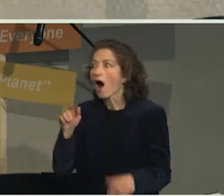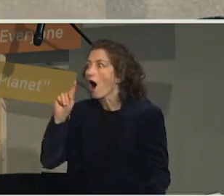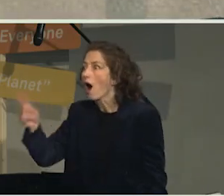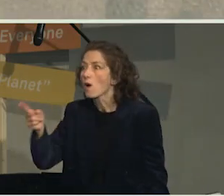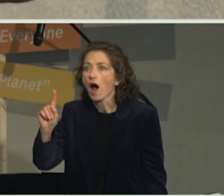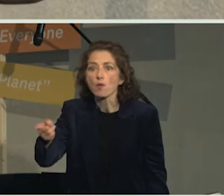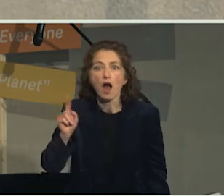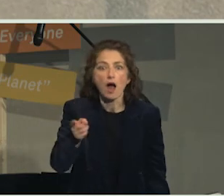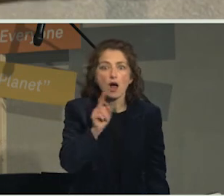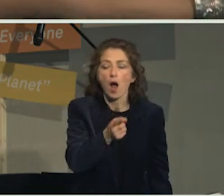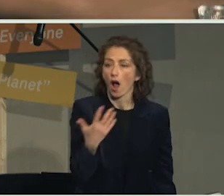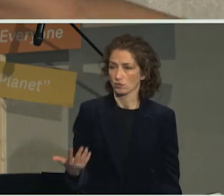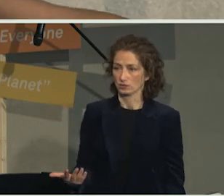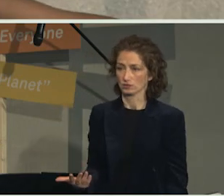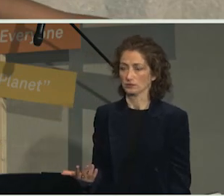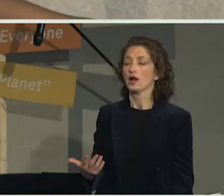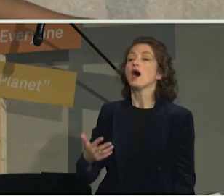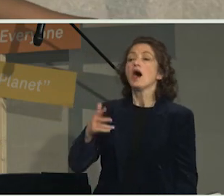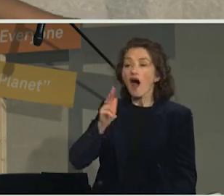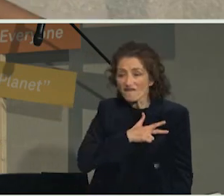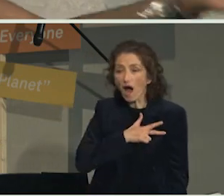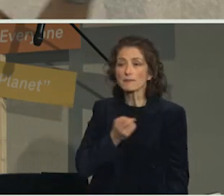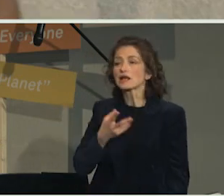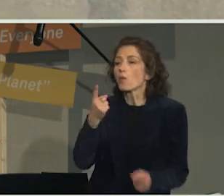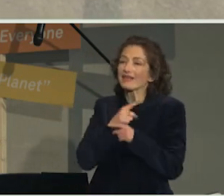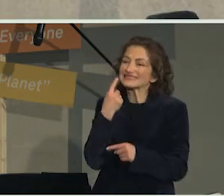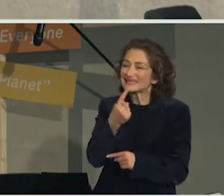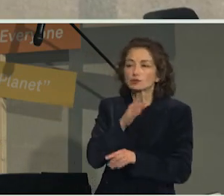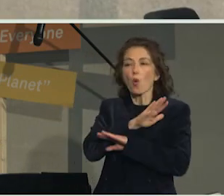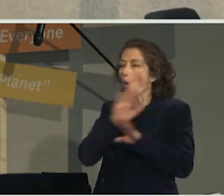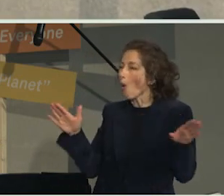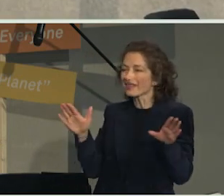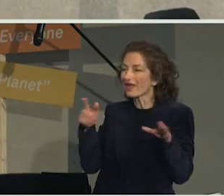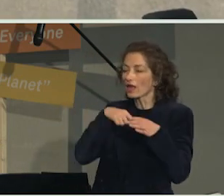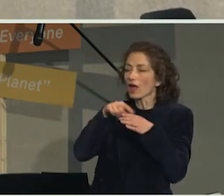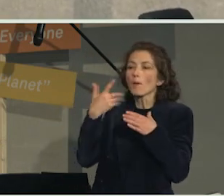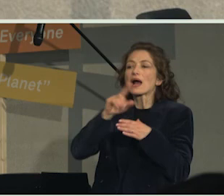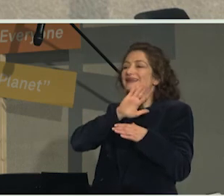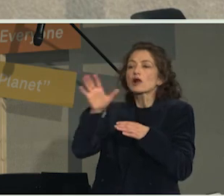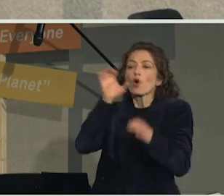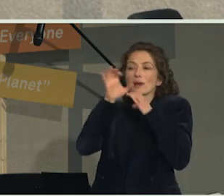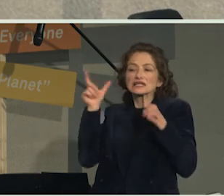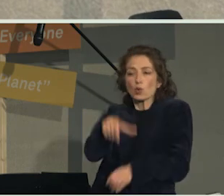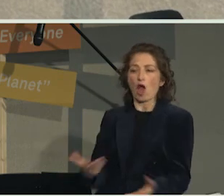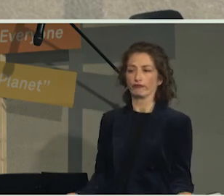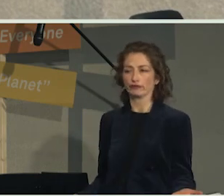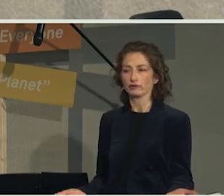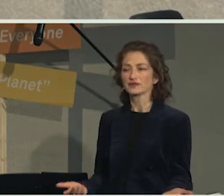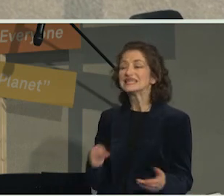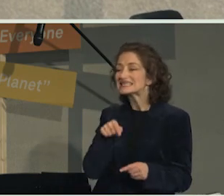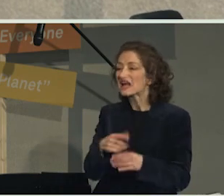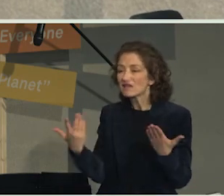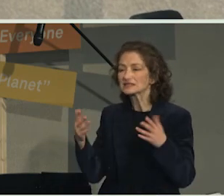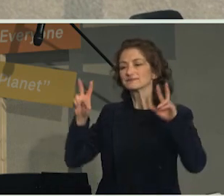people think it didn't happen, and even if it does happen, it's not significant. So that's grassroots work, lifting up those